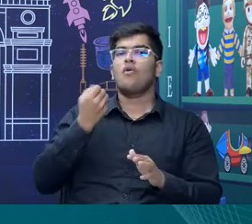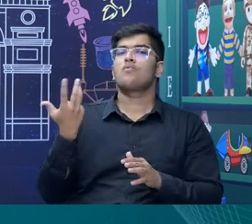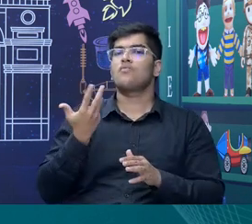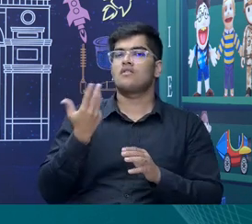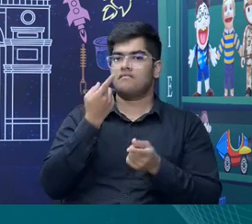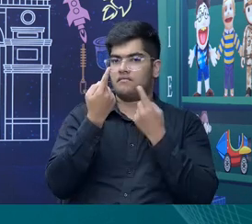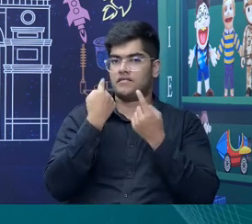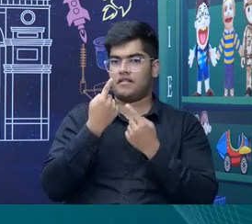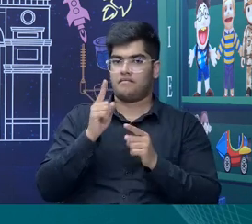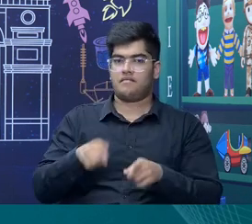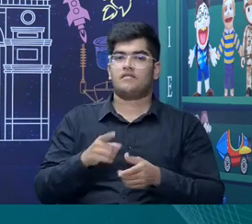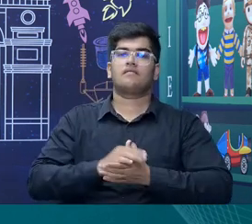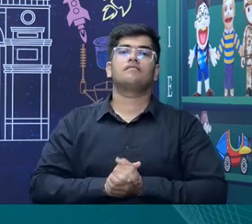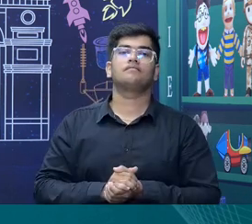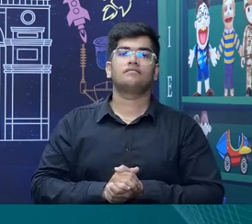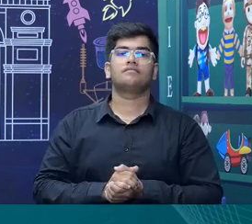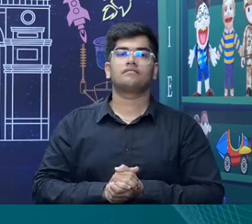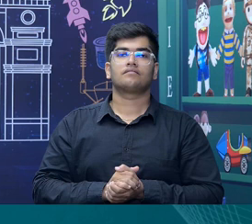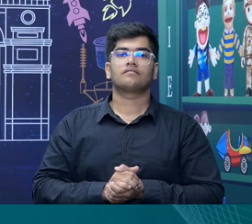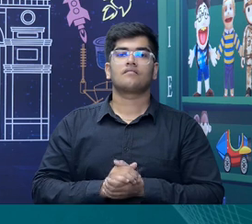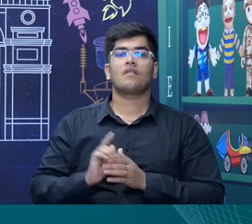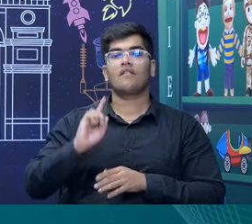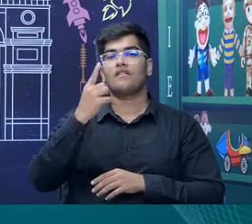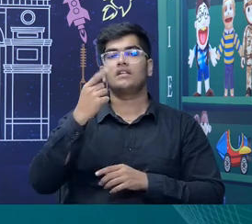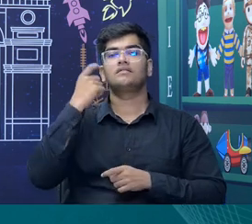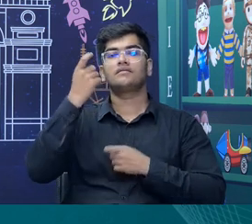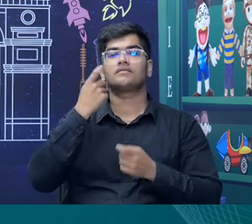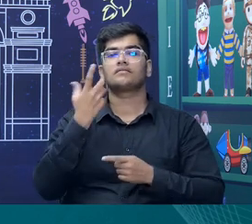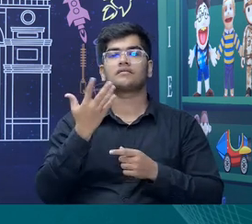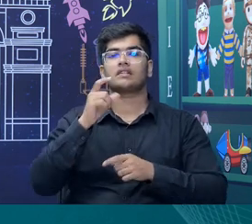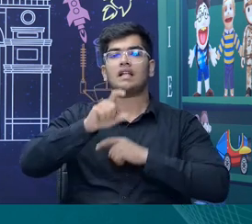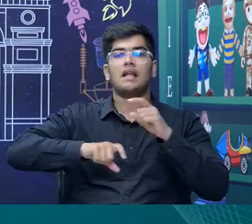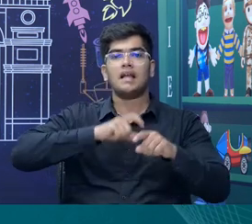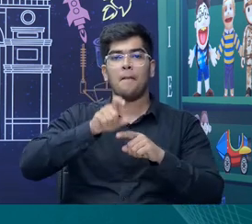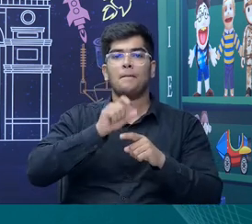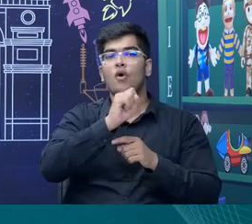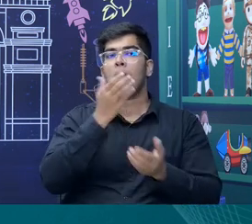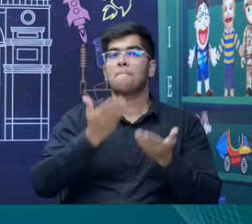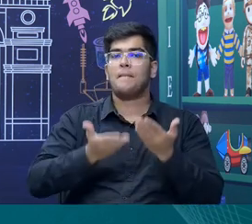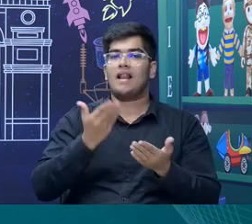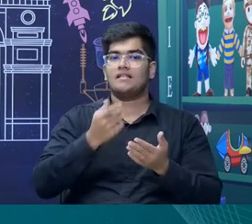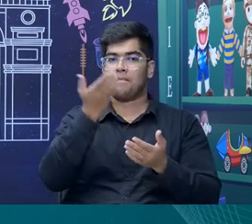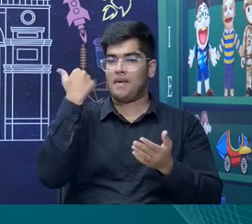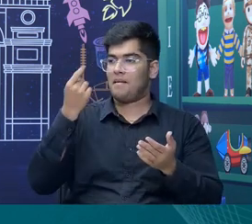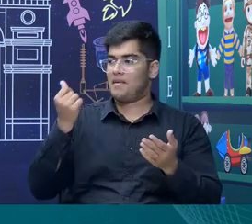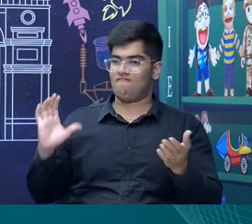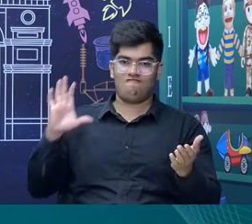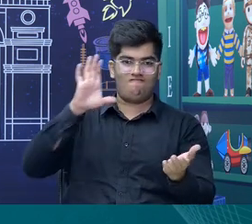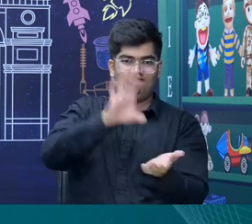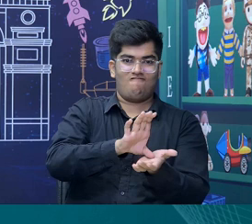hmm first of all we will just think of the capital balance means Capital balance foreign